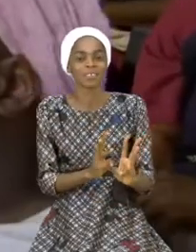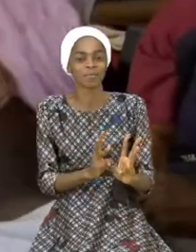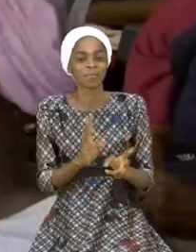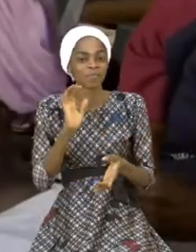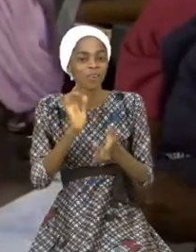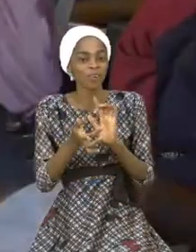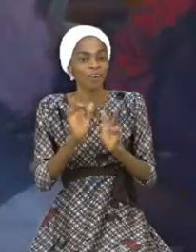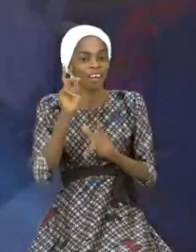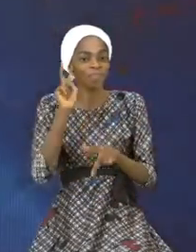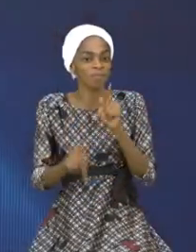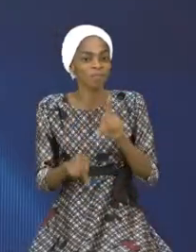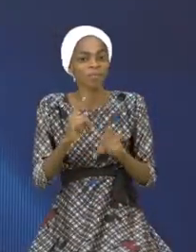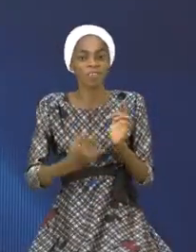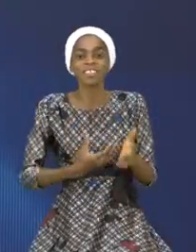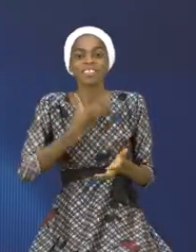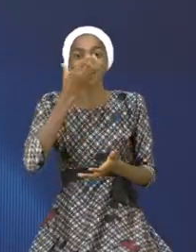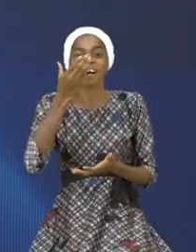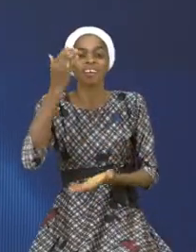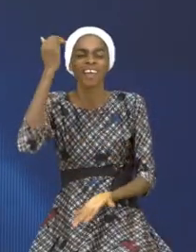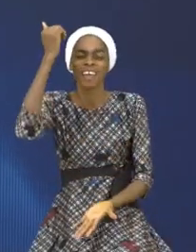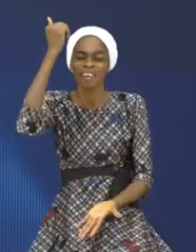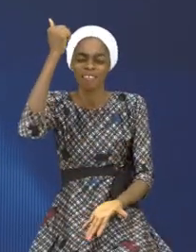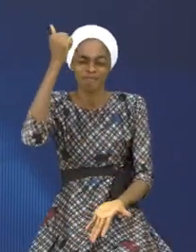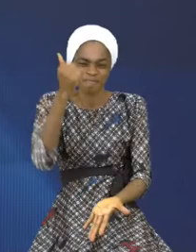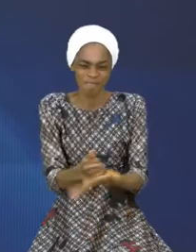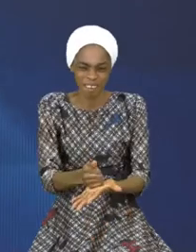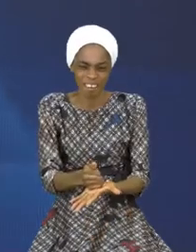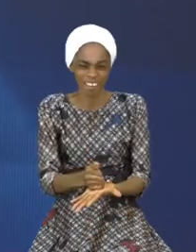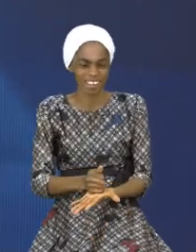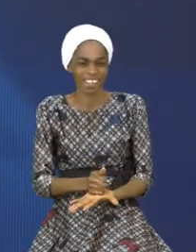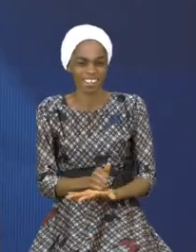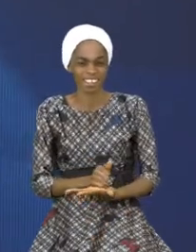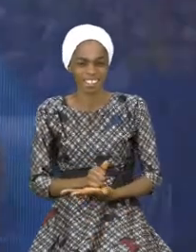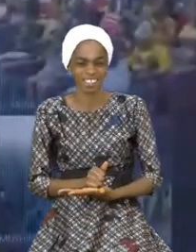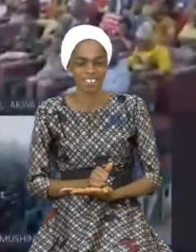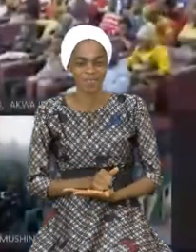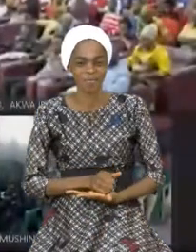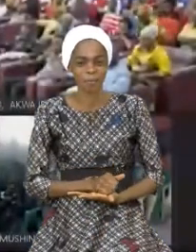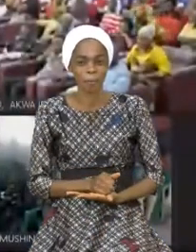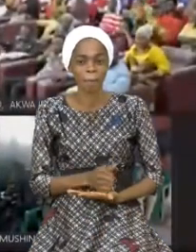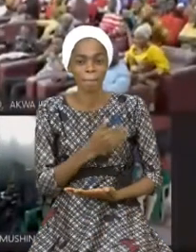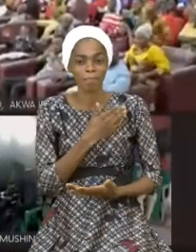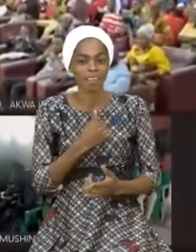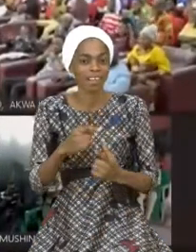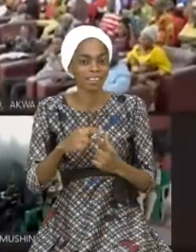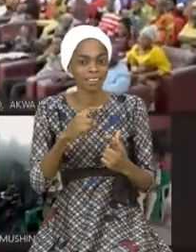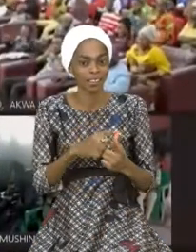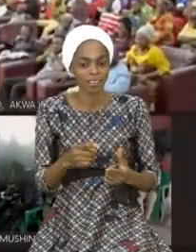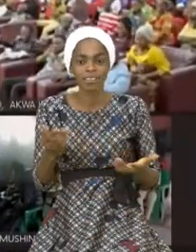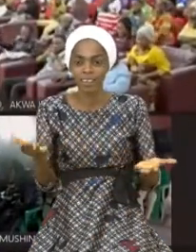Online people, shout amen. And then